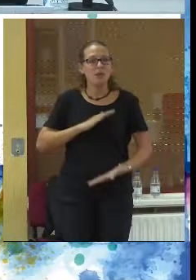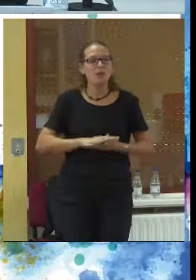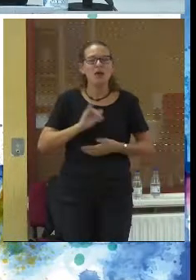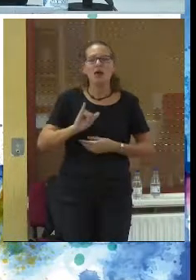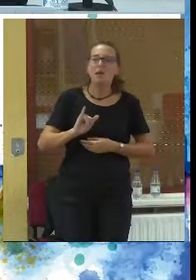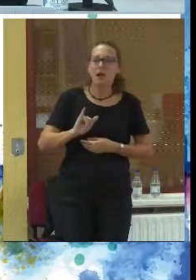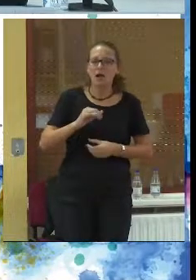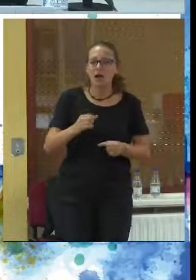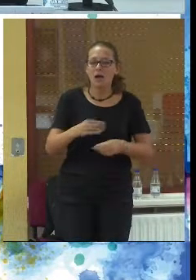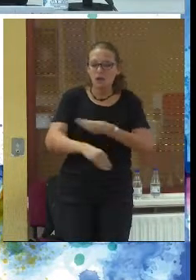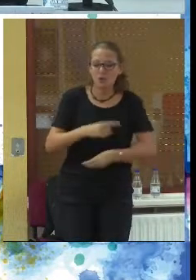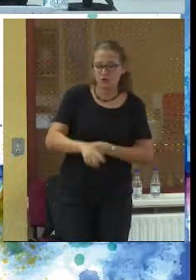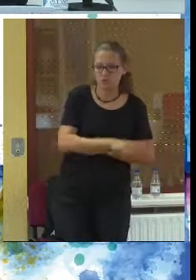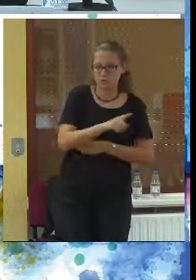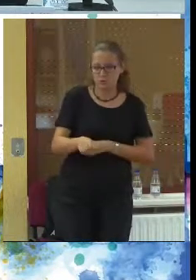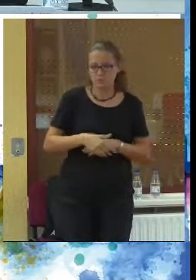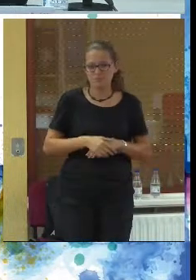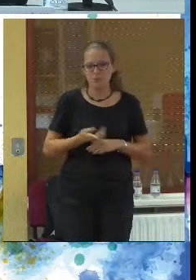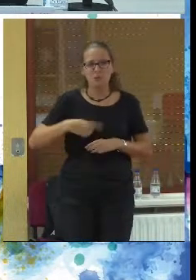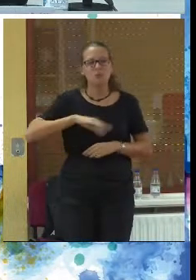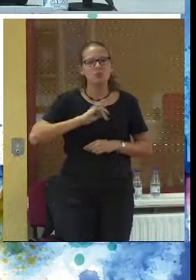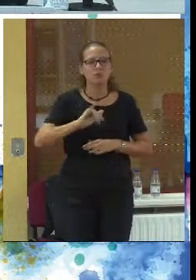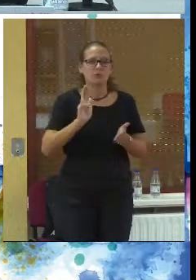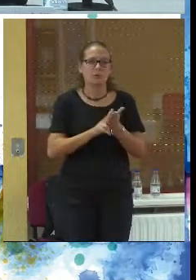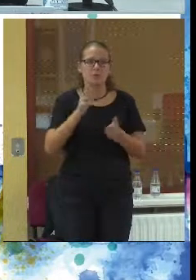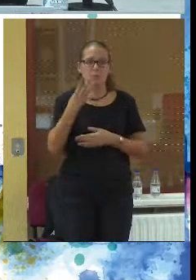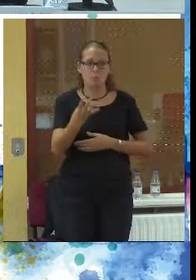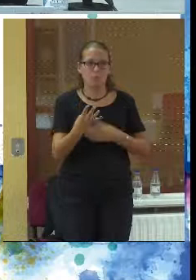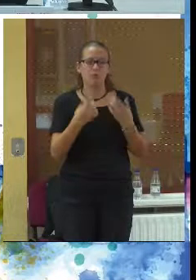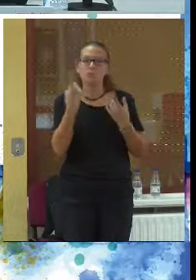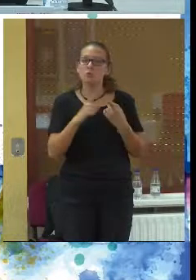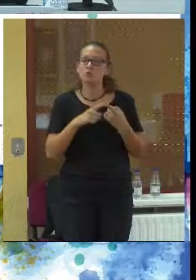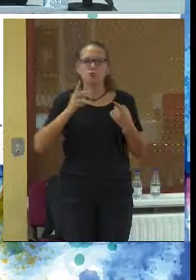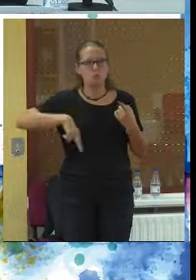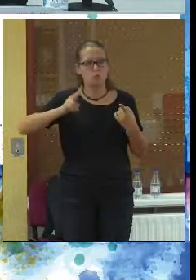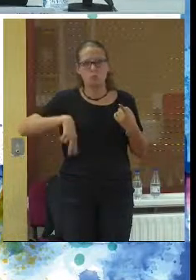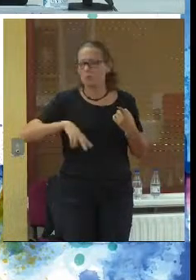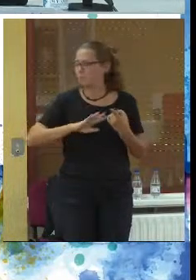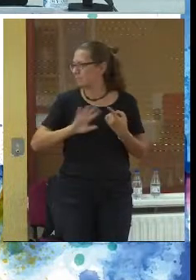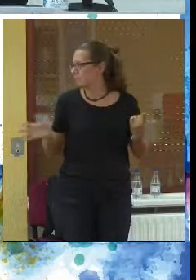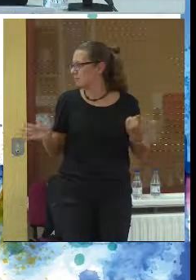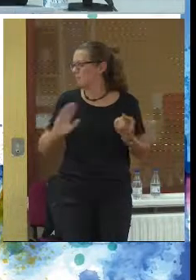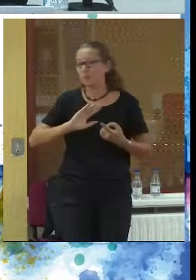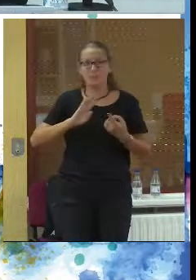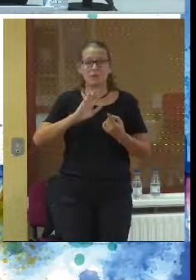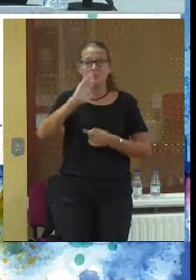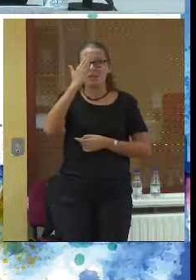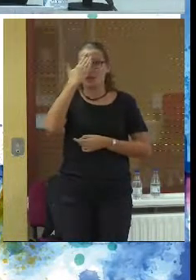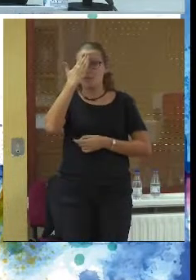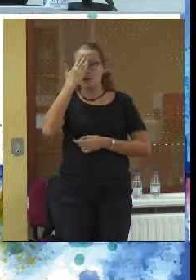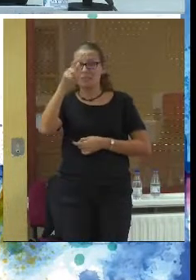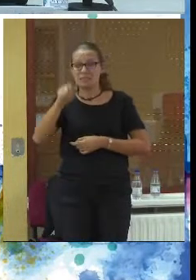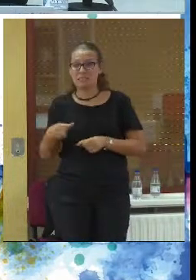do this task, to perform this task or not. We've got 4 types of standardizations. The first